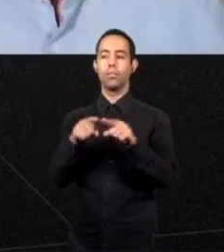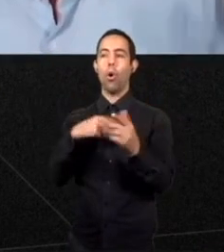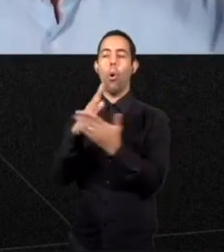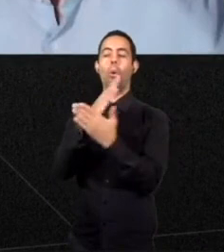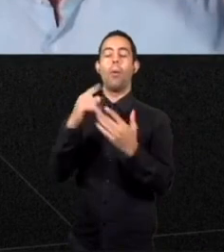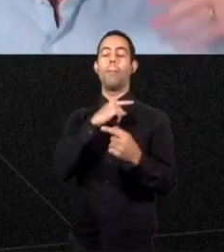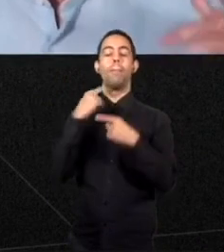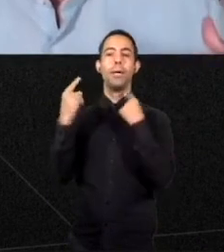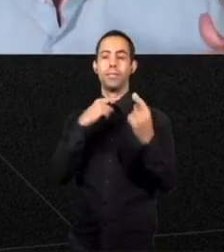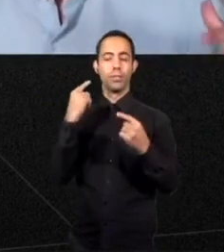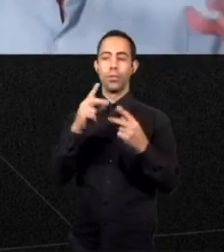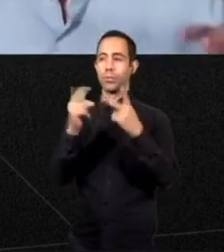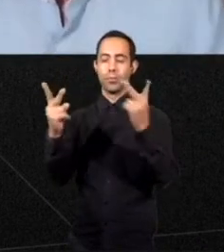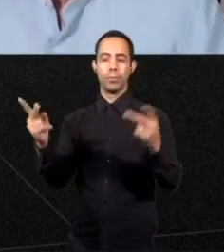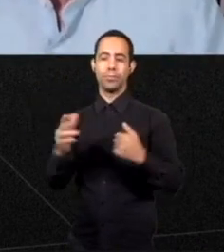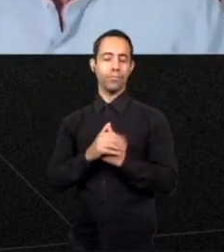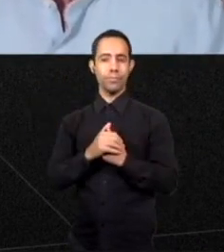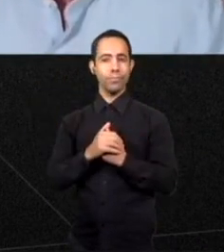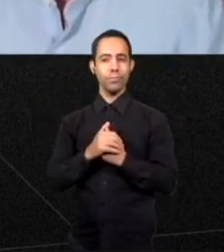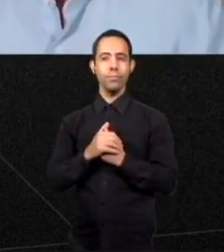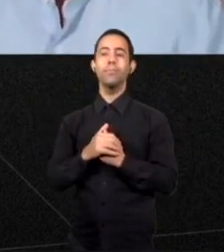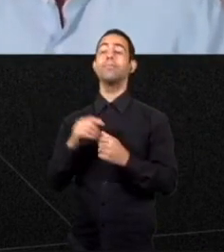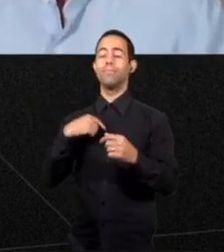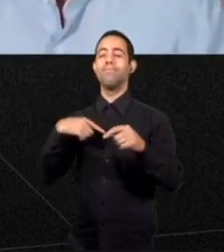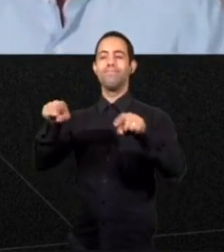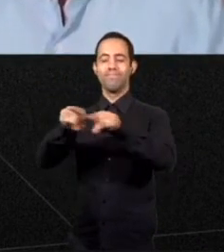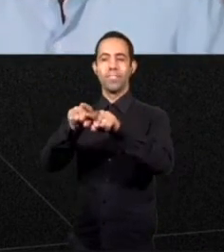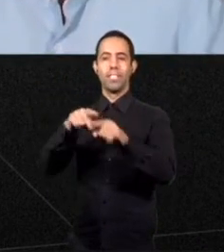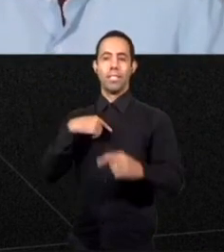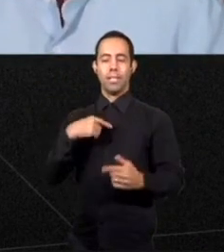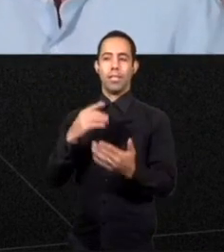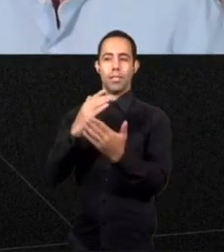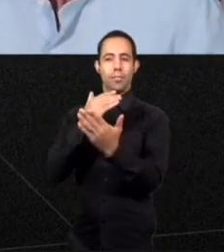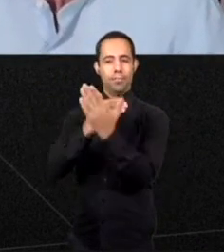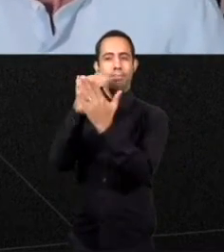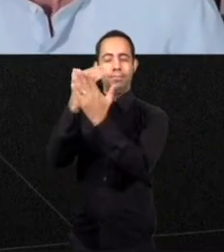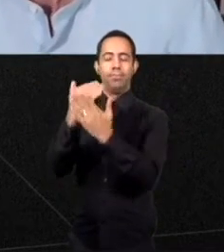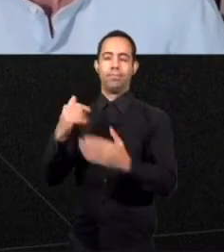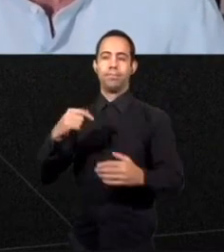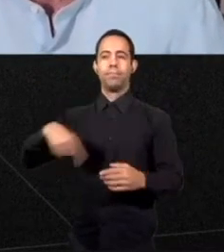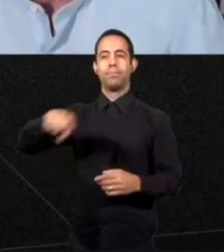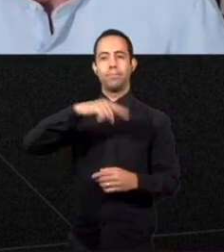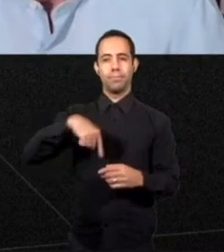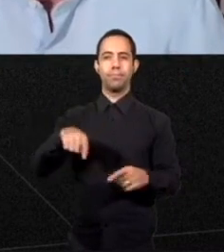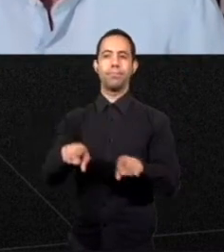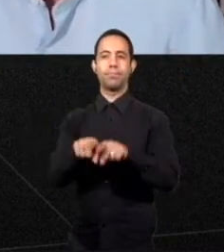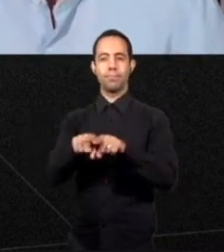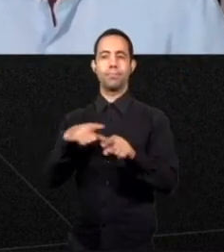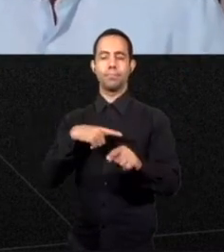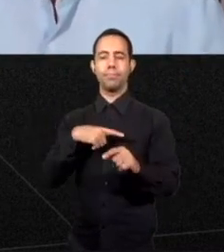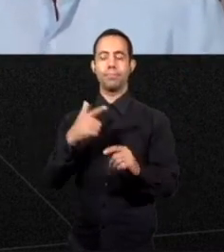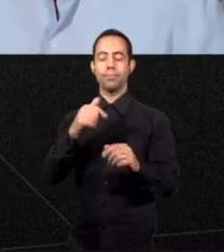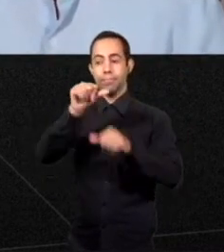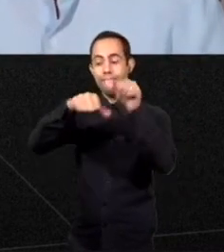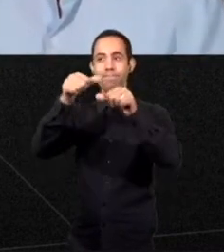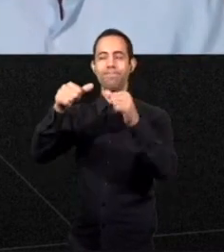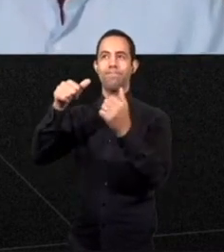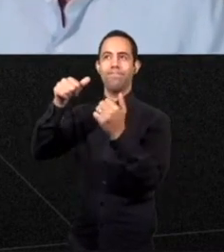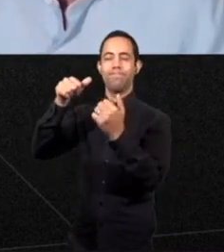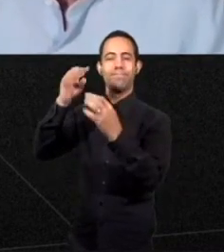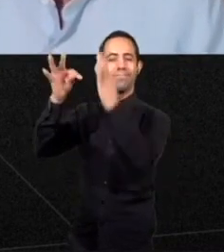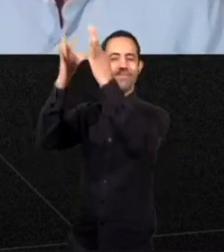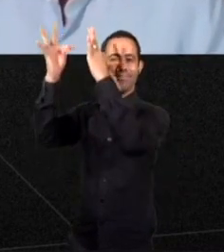I think it will happen gradually through technological changes.